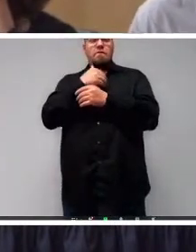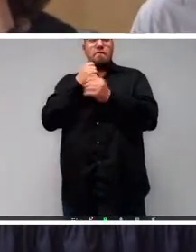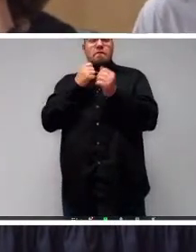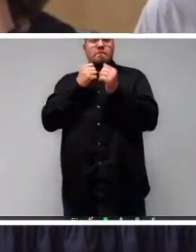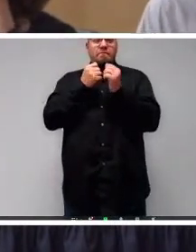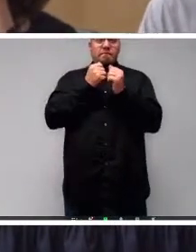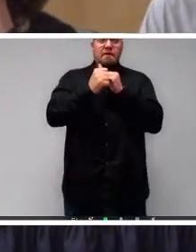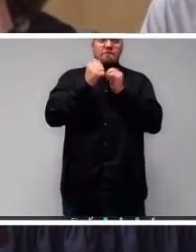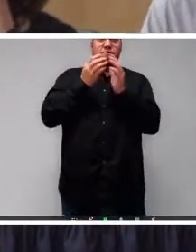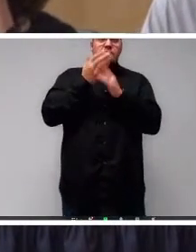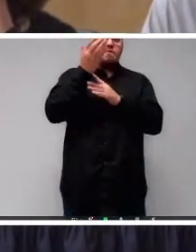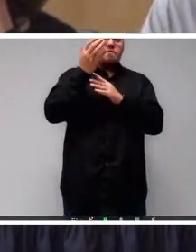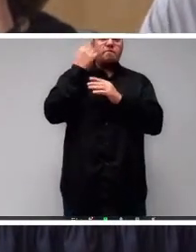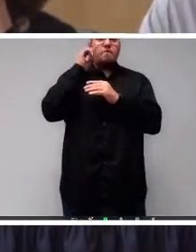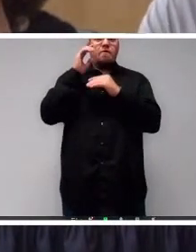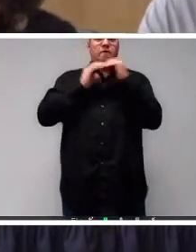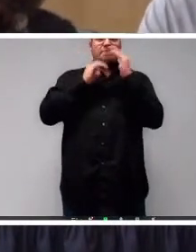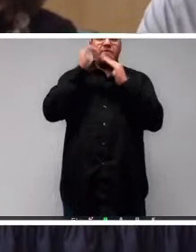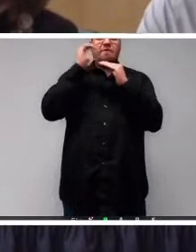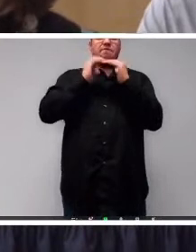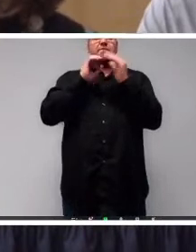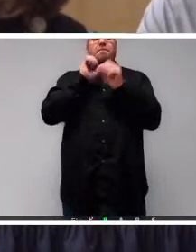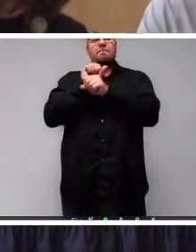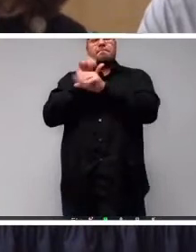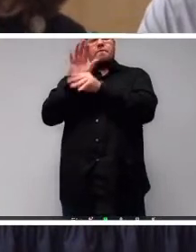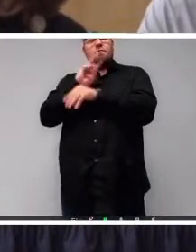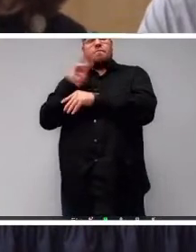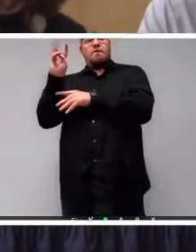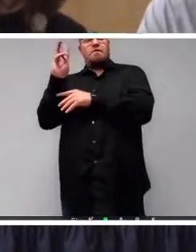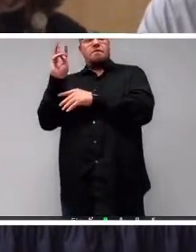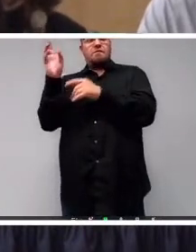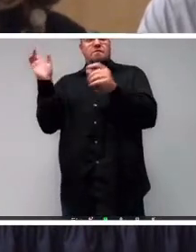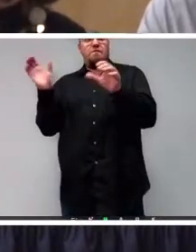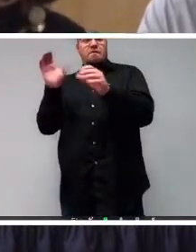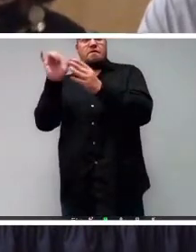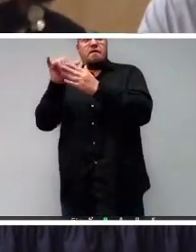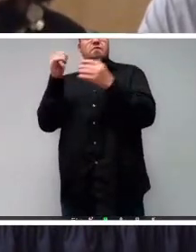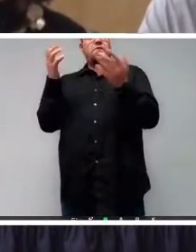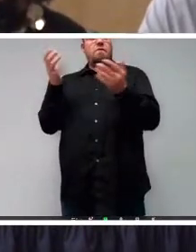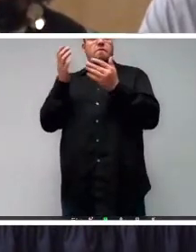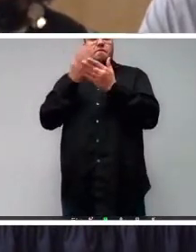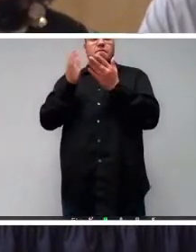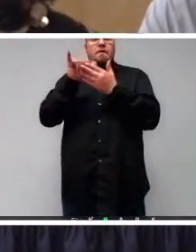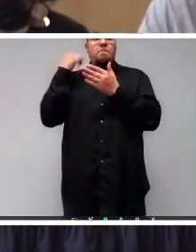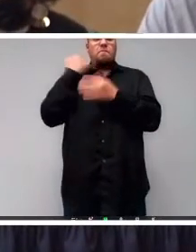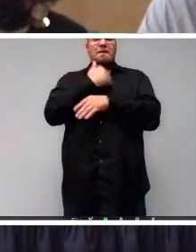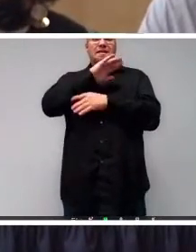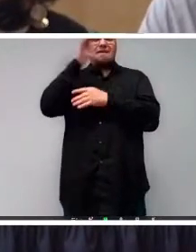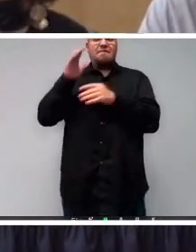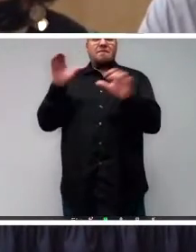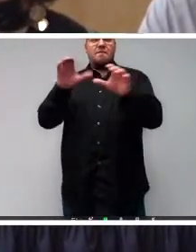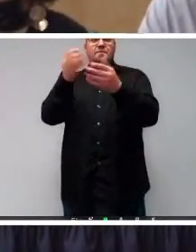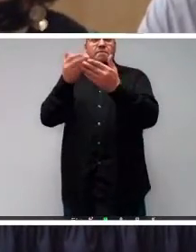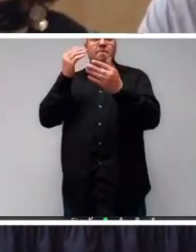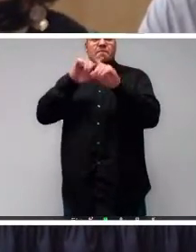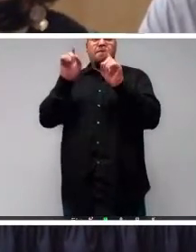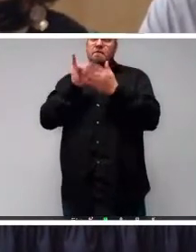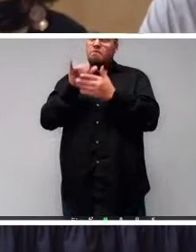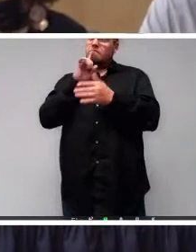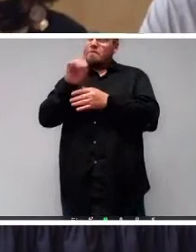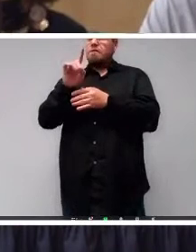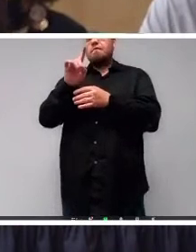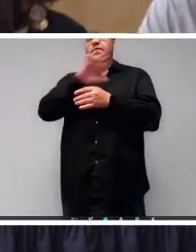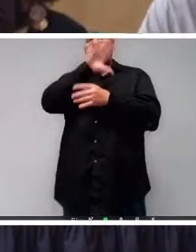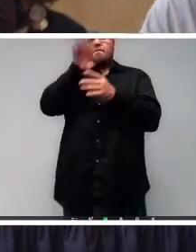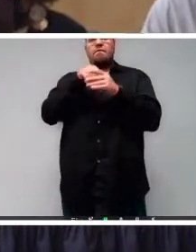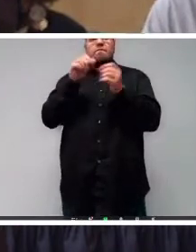the construction that Mountain West conducted. So again, something that we had never done before, but it was absolutely part of the agreement